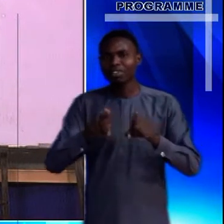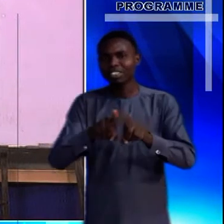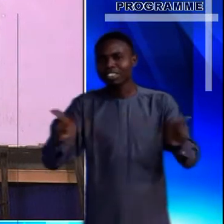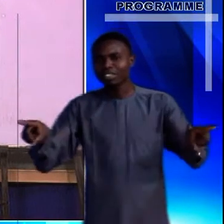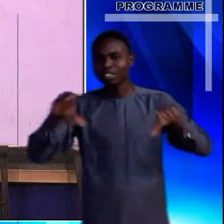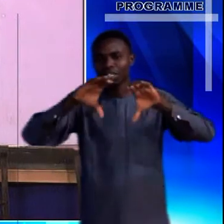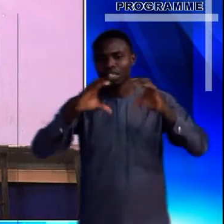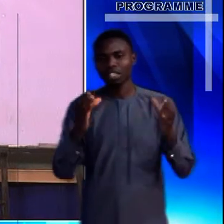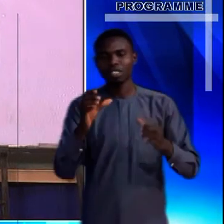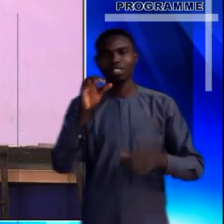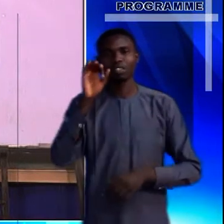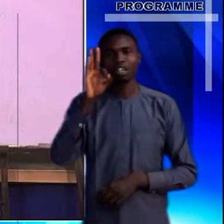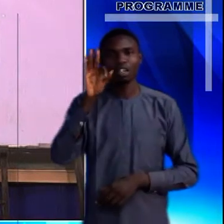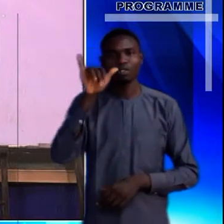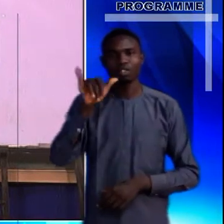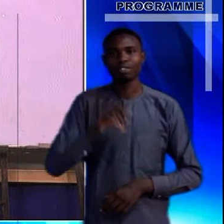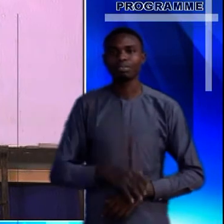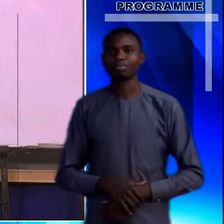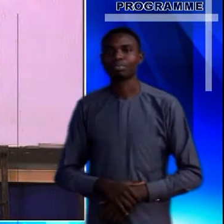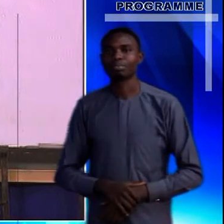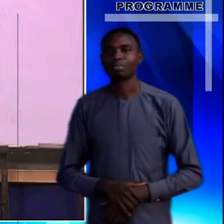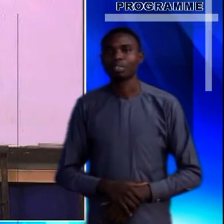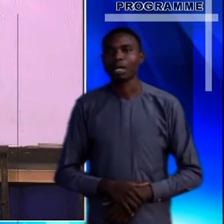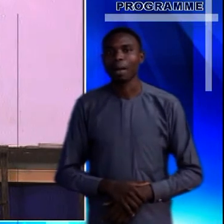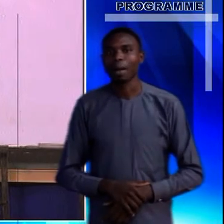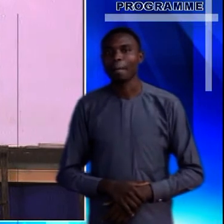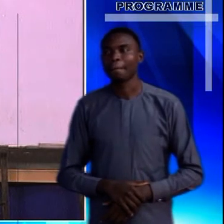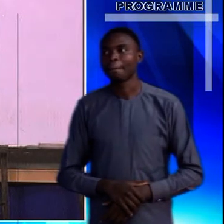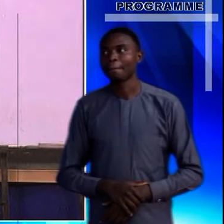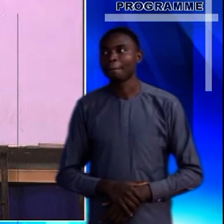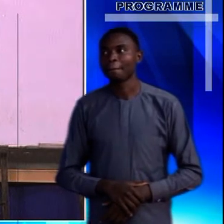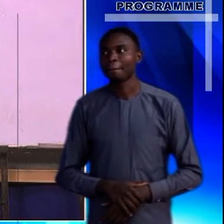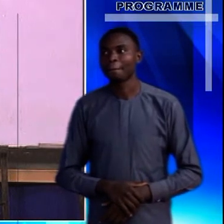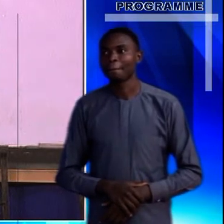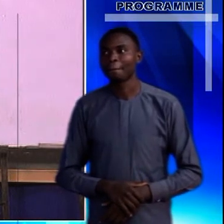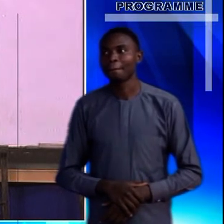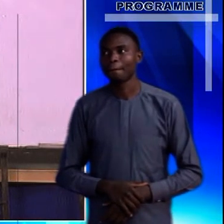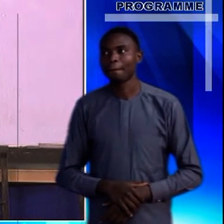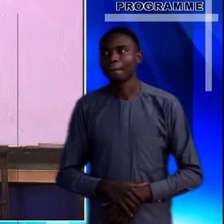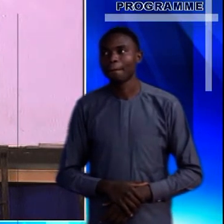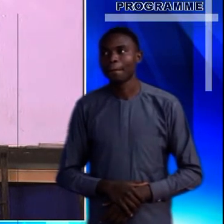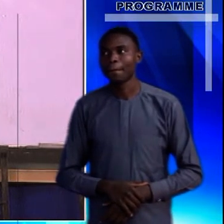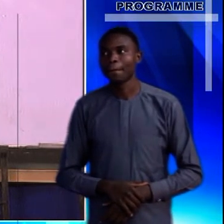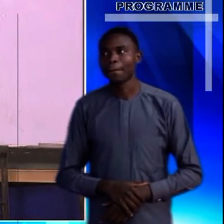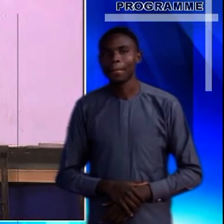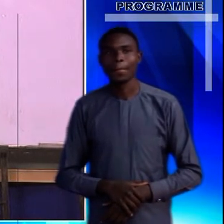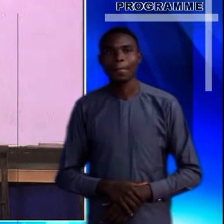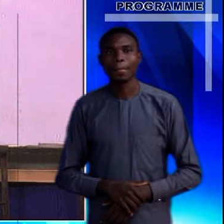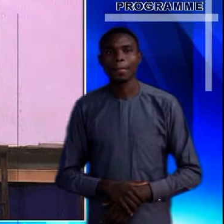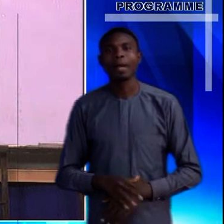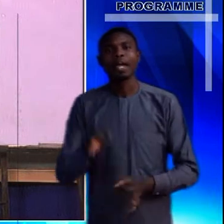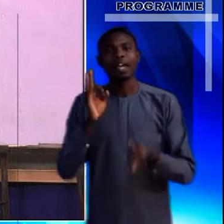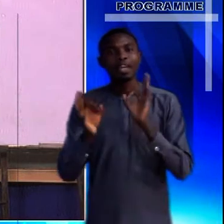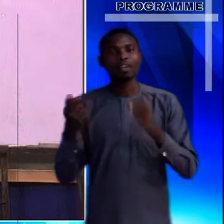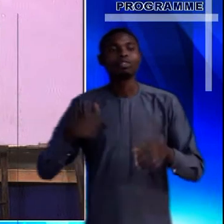have centimeter, we have millimeter, we have decimeter, and others. So if we say we are going to